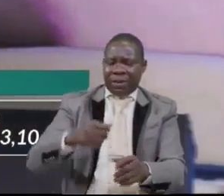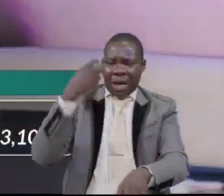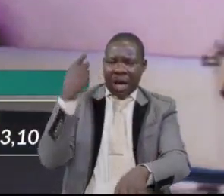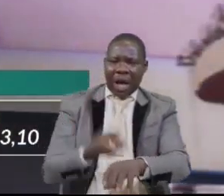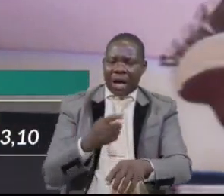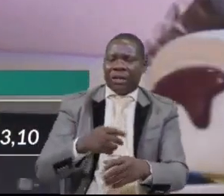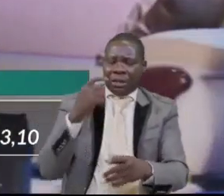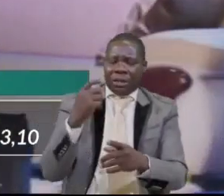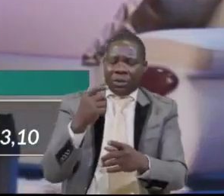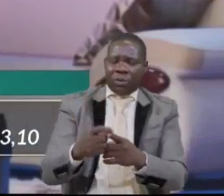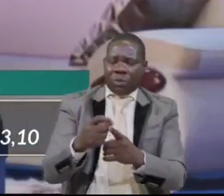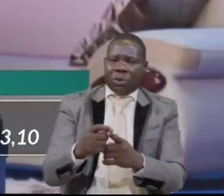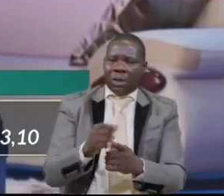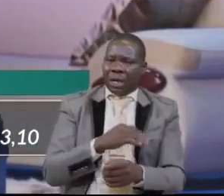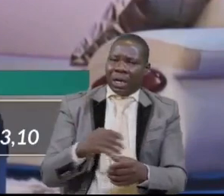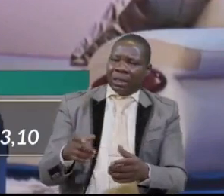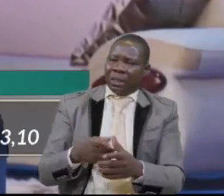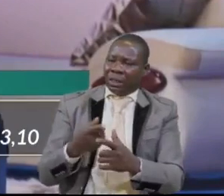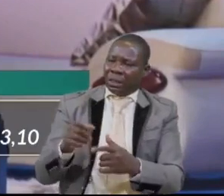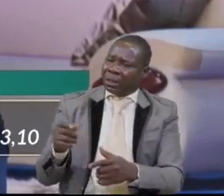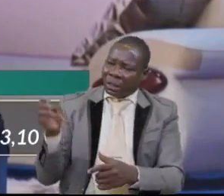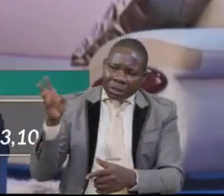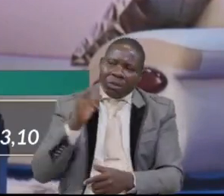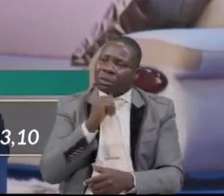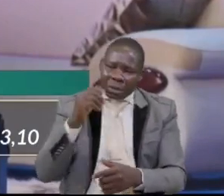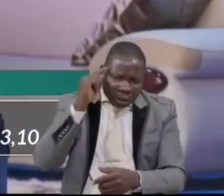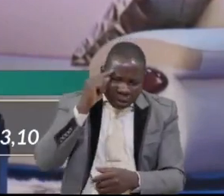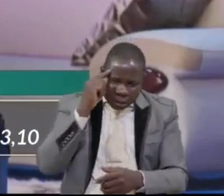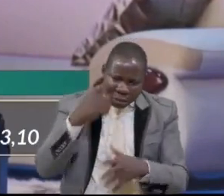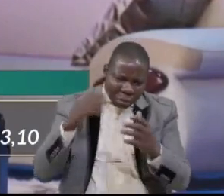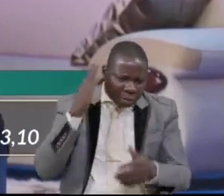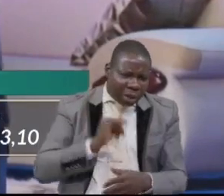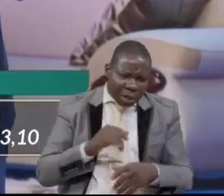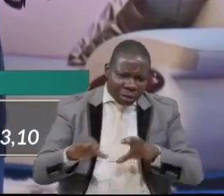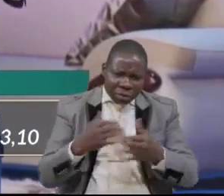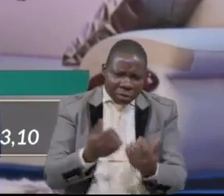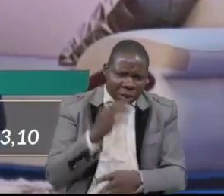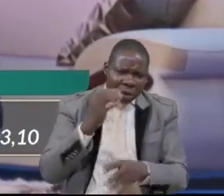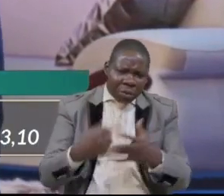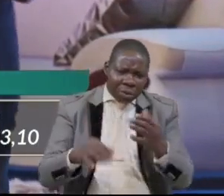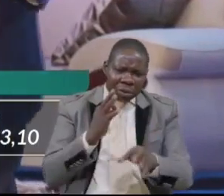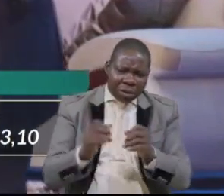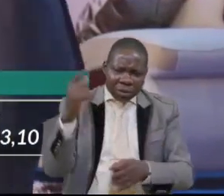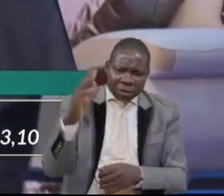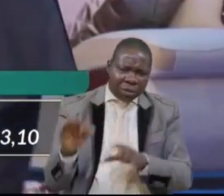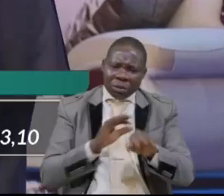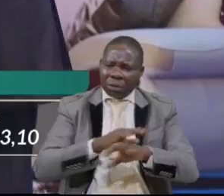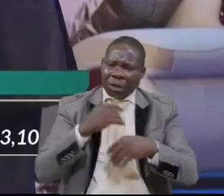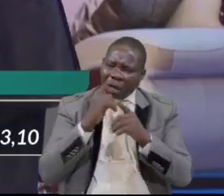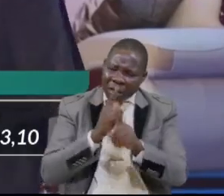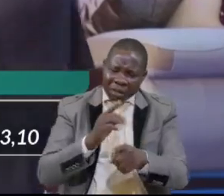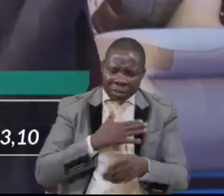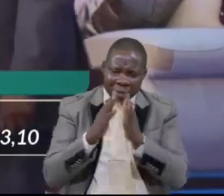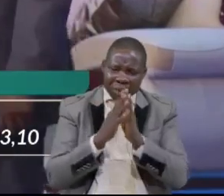he wasn't thinking what am I going to do today what if God does not answer my prayer today what if the Revelation is not made not to me you